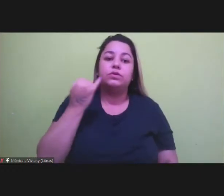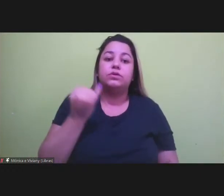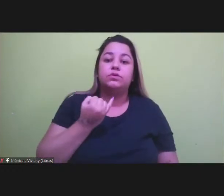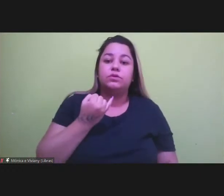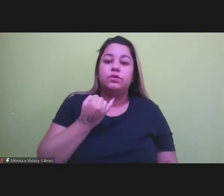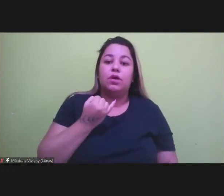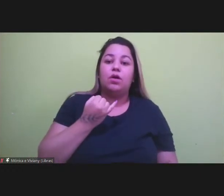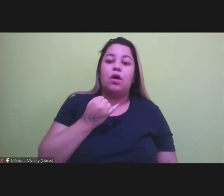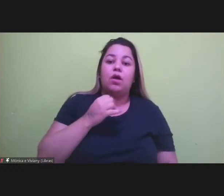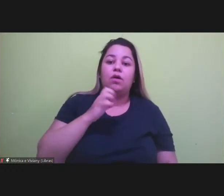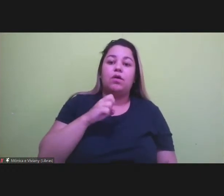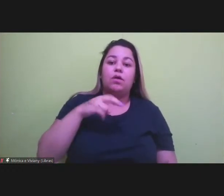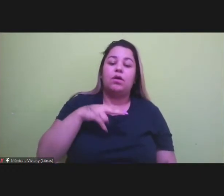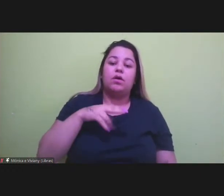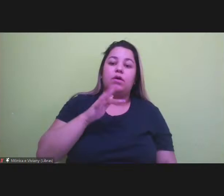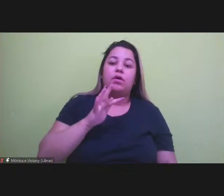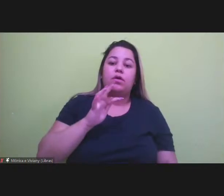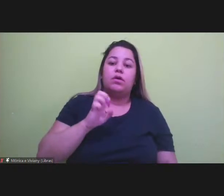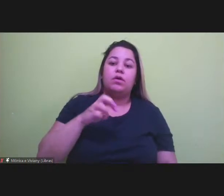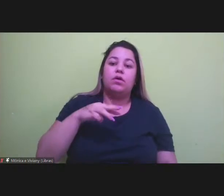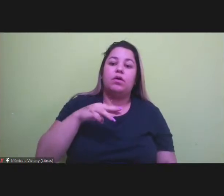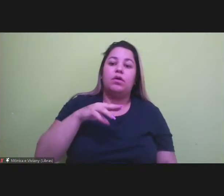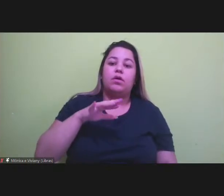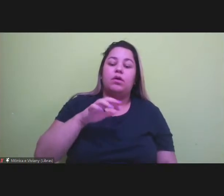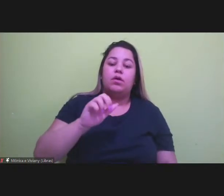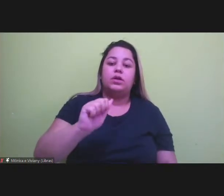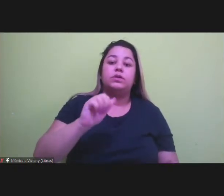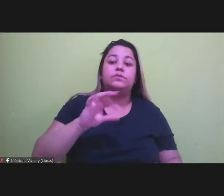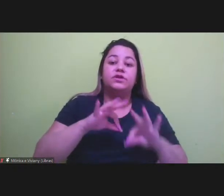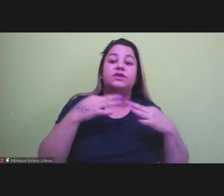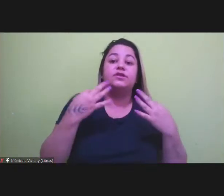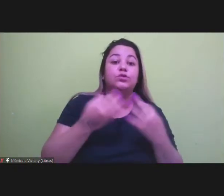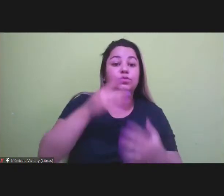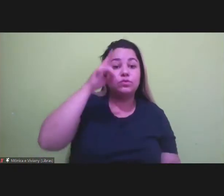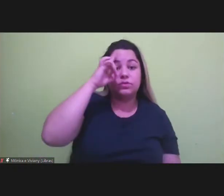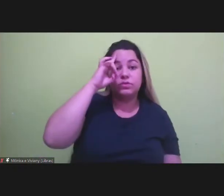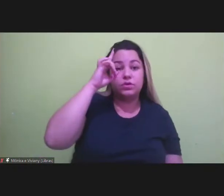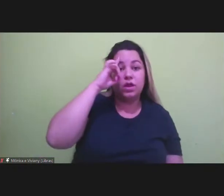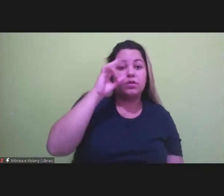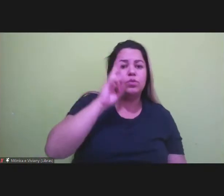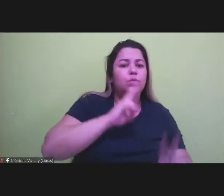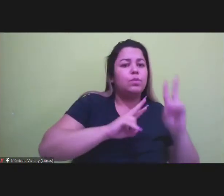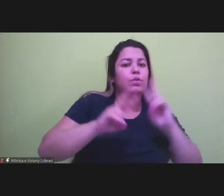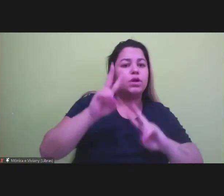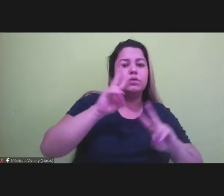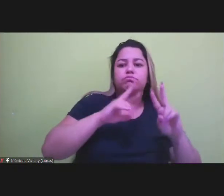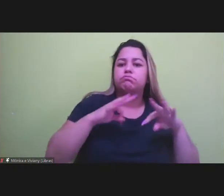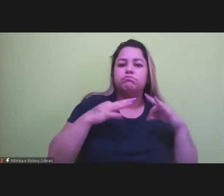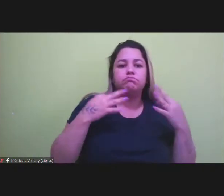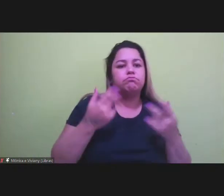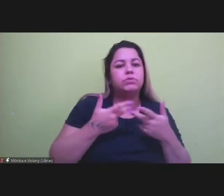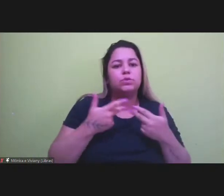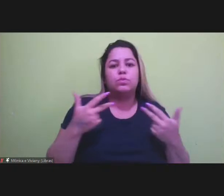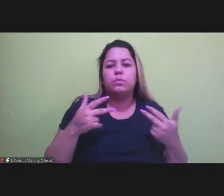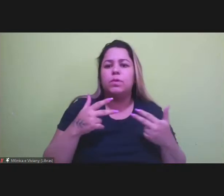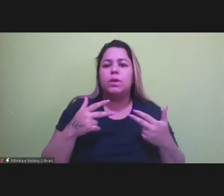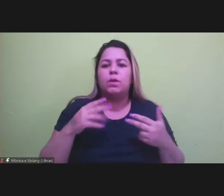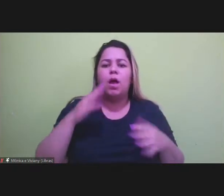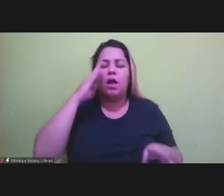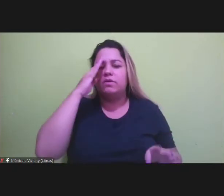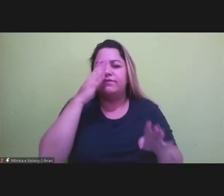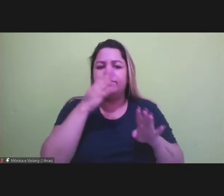very important. And sometimes I am a nurse, family nurse, and when we go to the day-to-day basis, we do not see all the